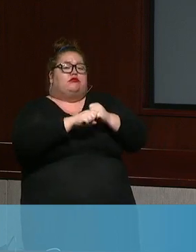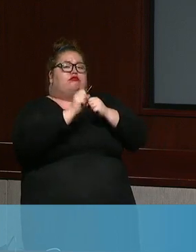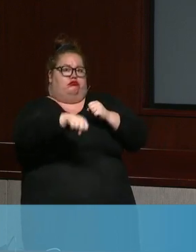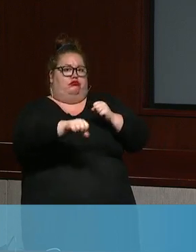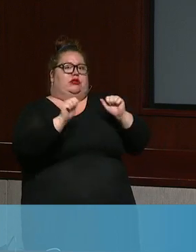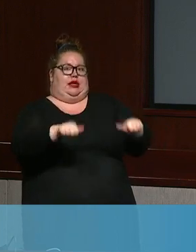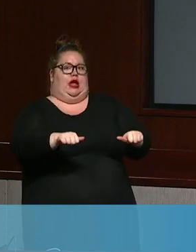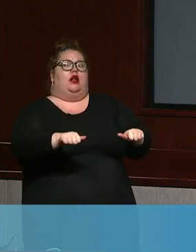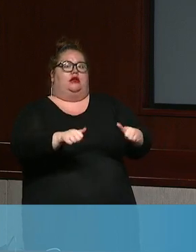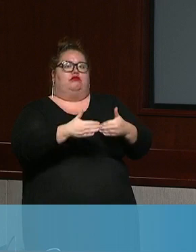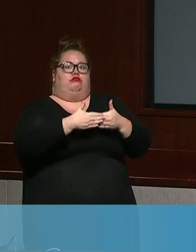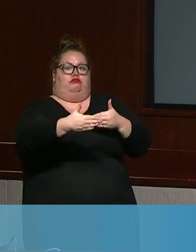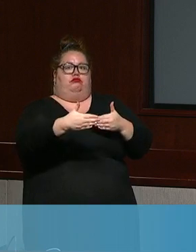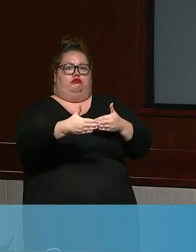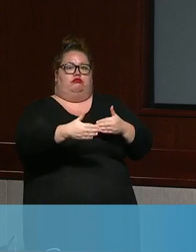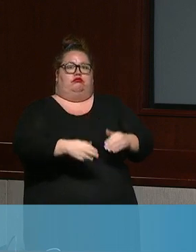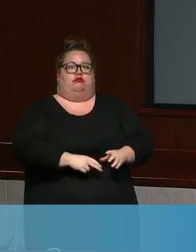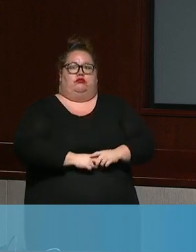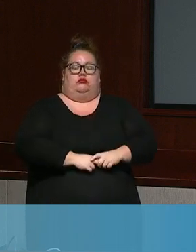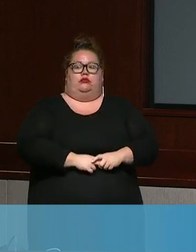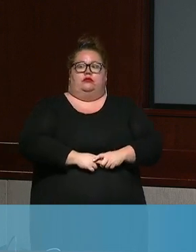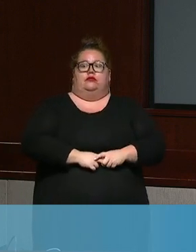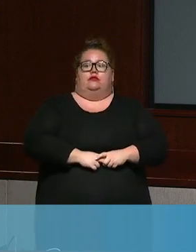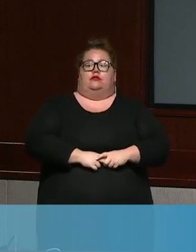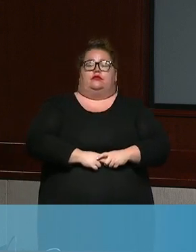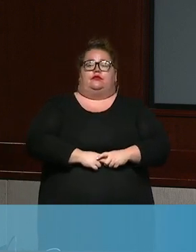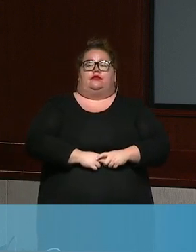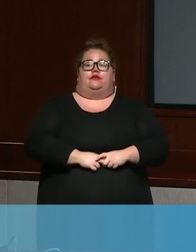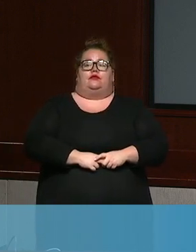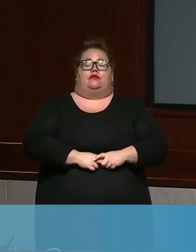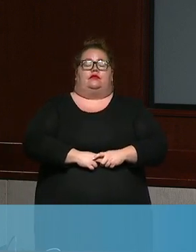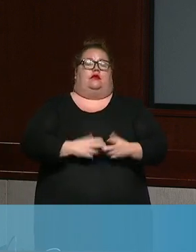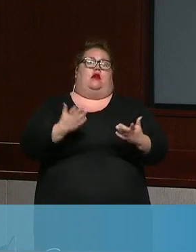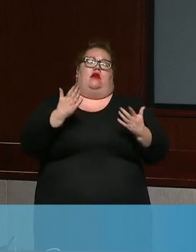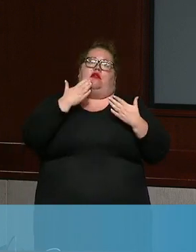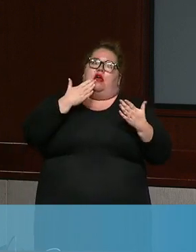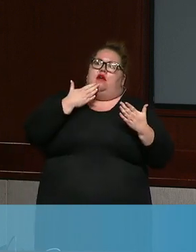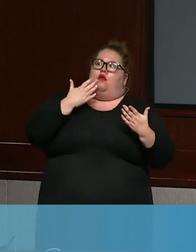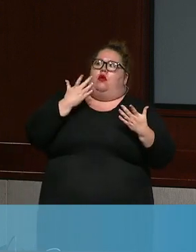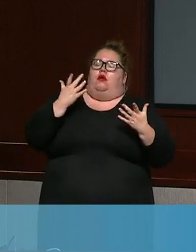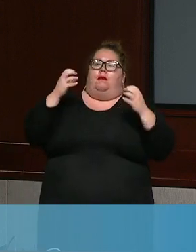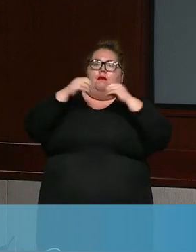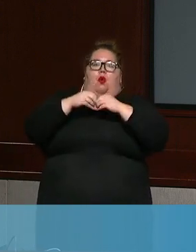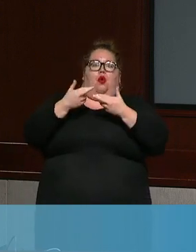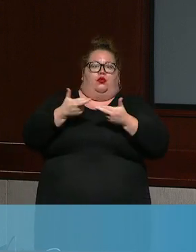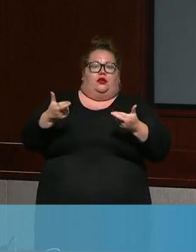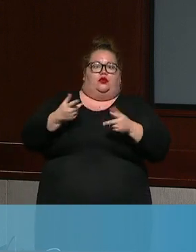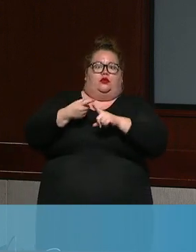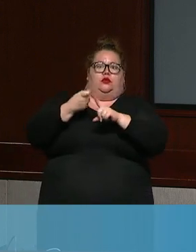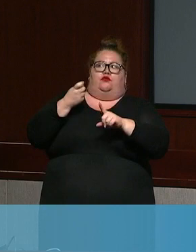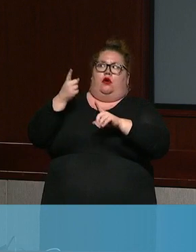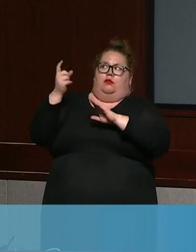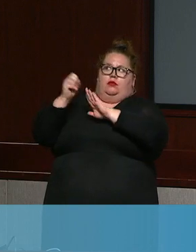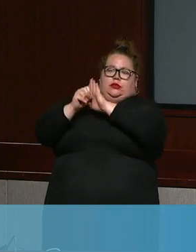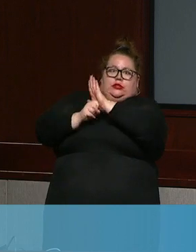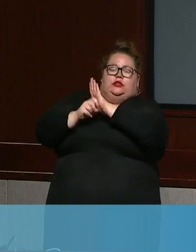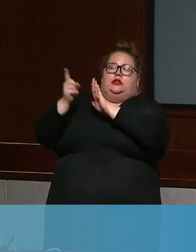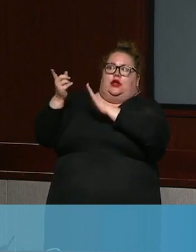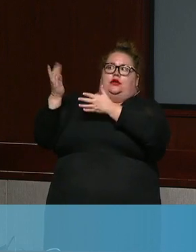So we're grateful again that these additional resources are coming in locally to be able to